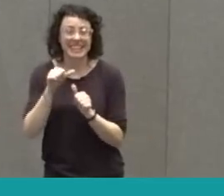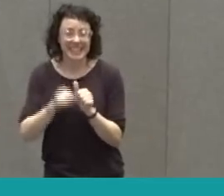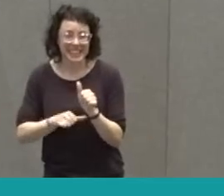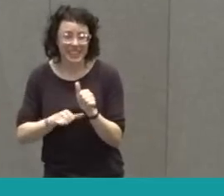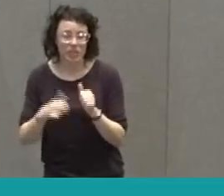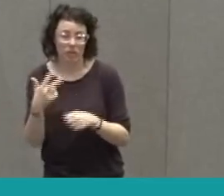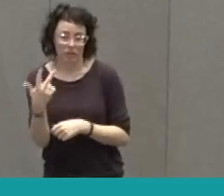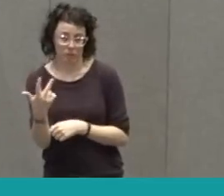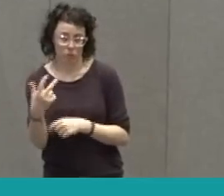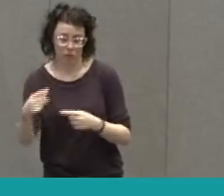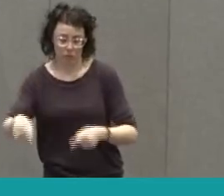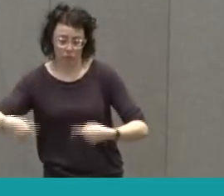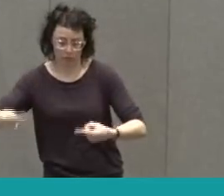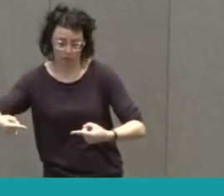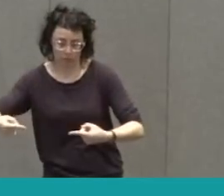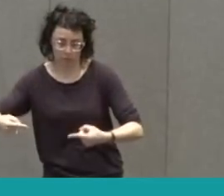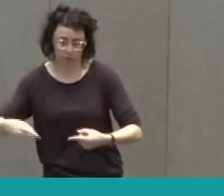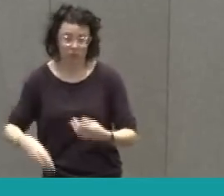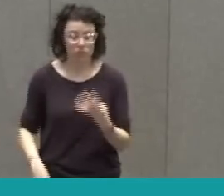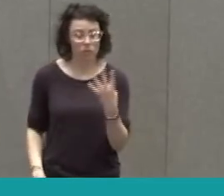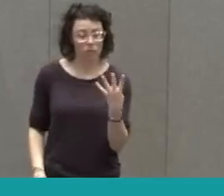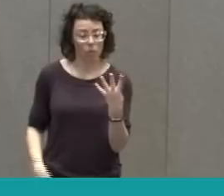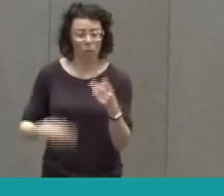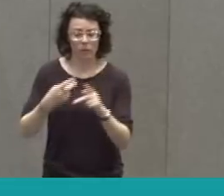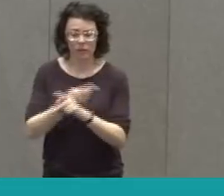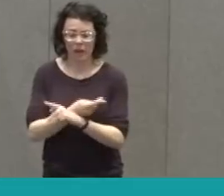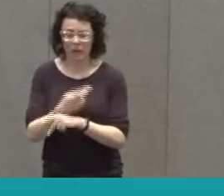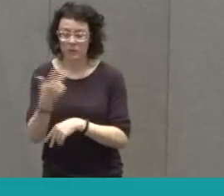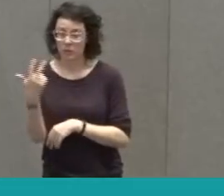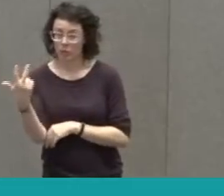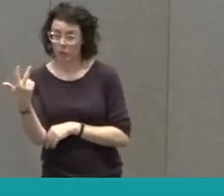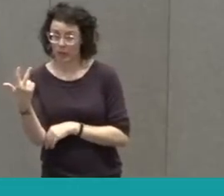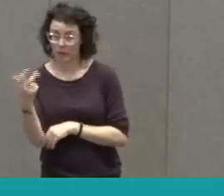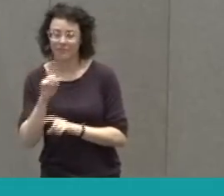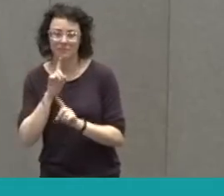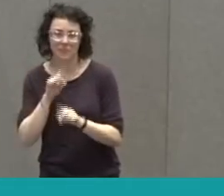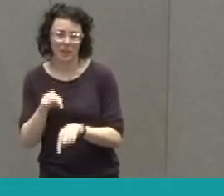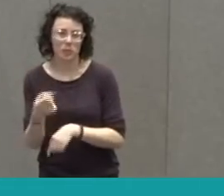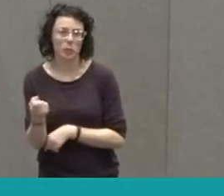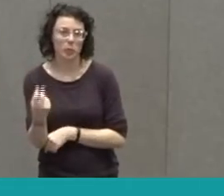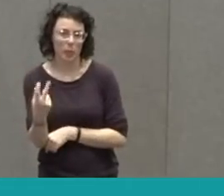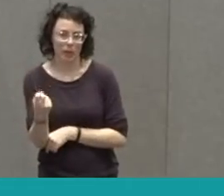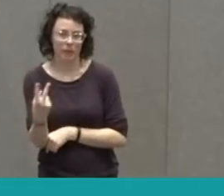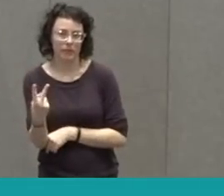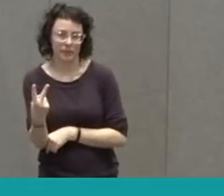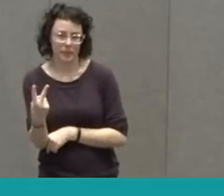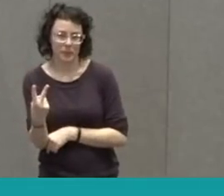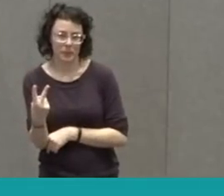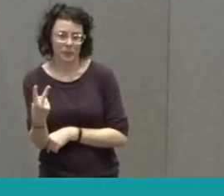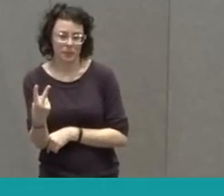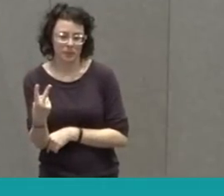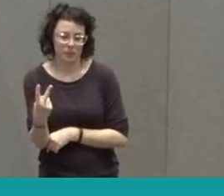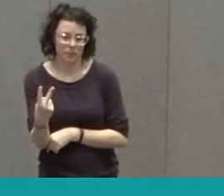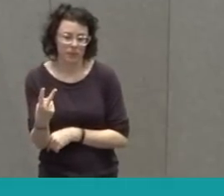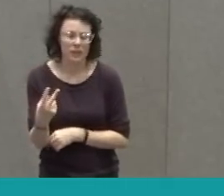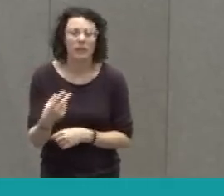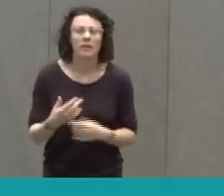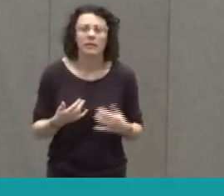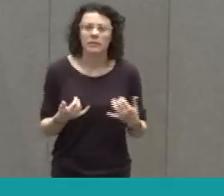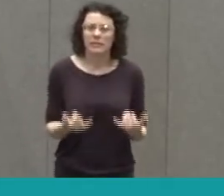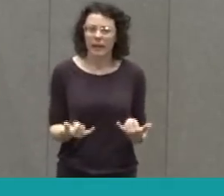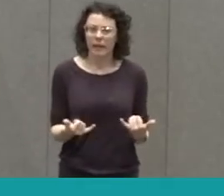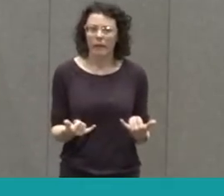is 4 times 3? 12. Then what do you think we're going to do to figure out how